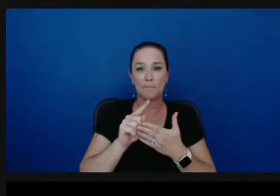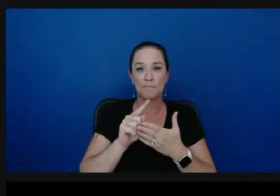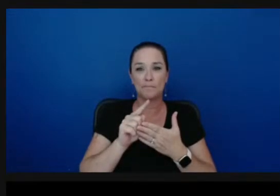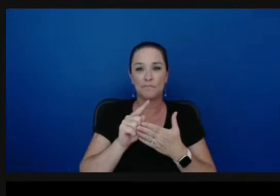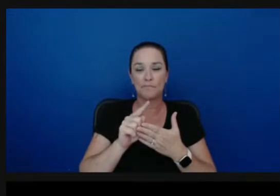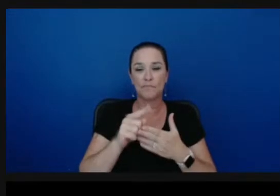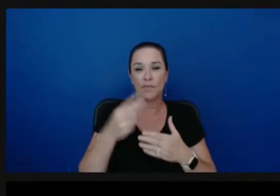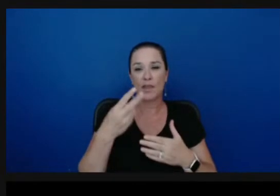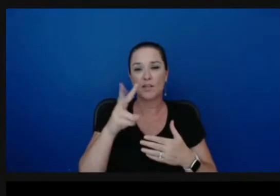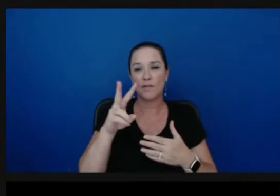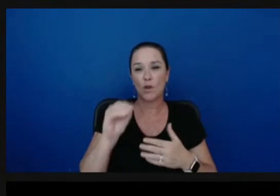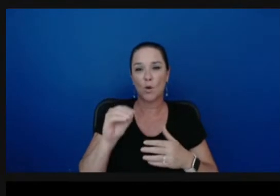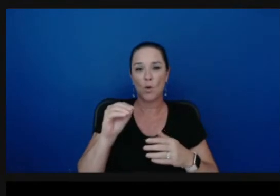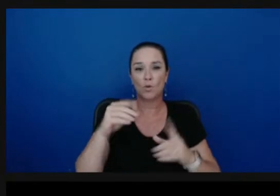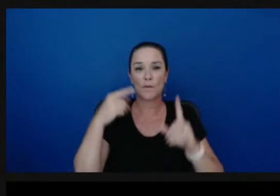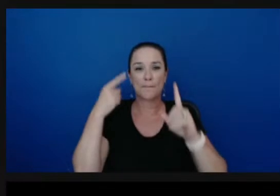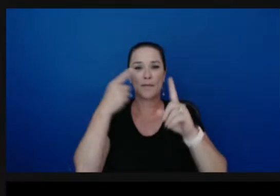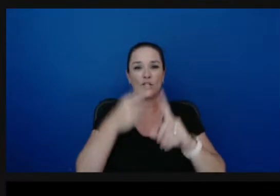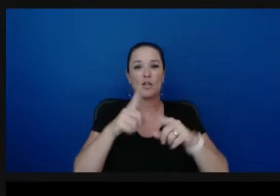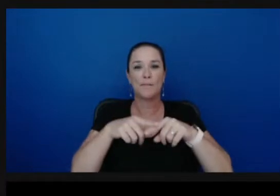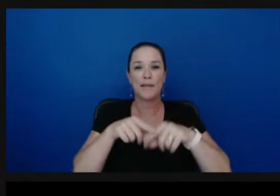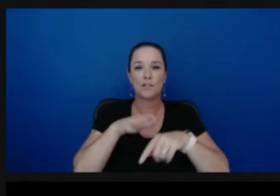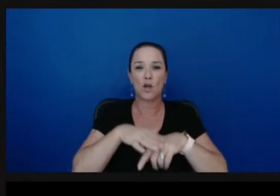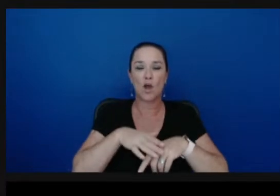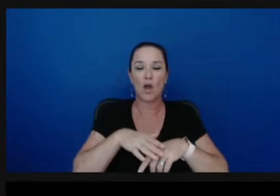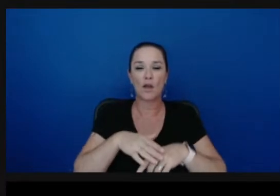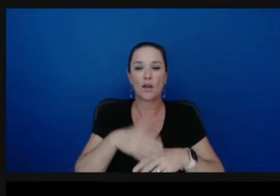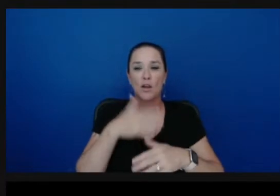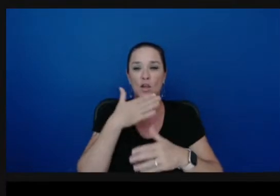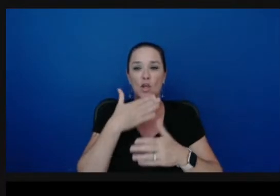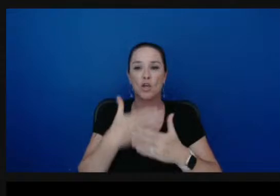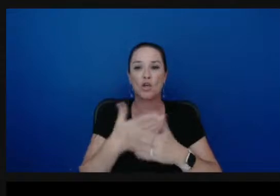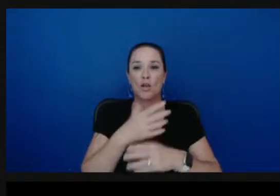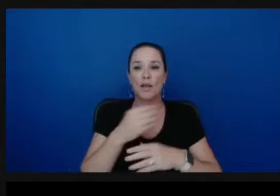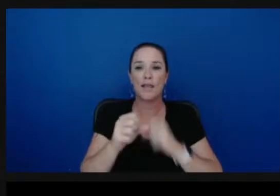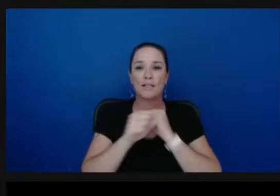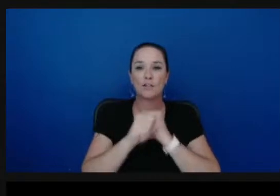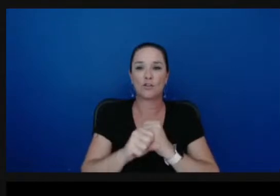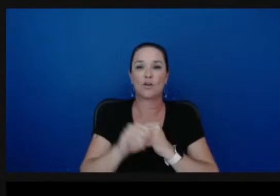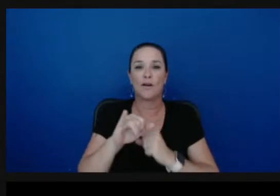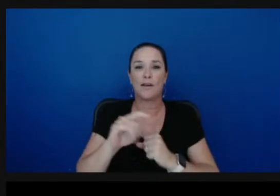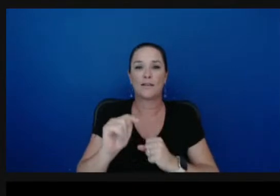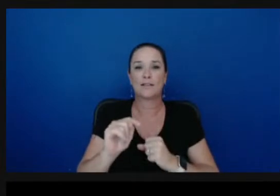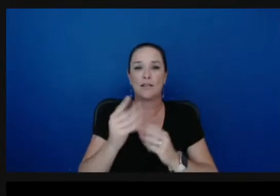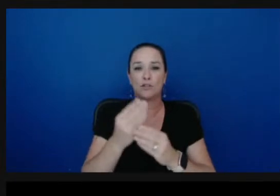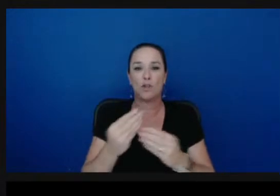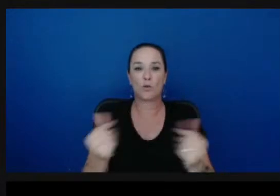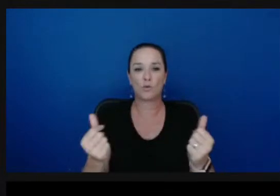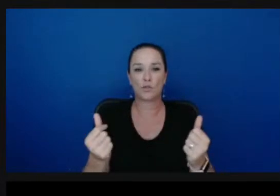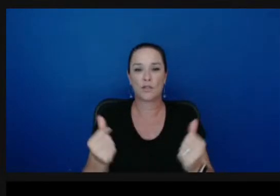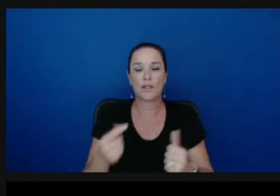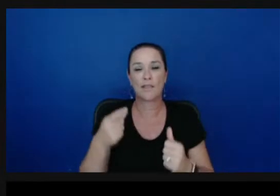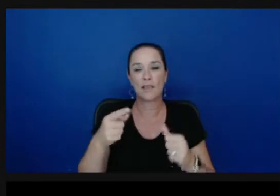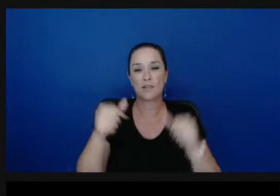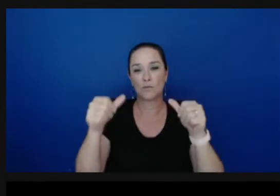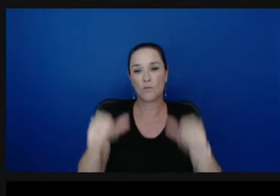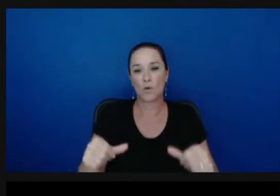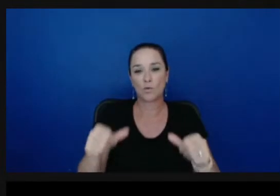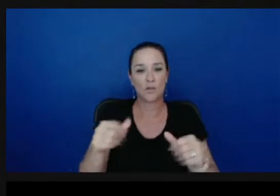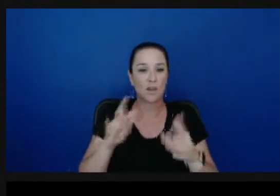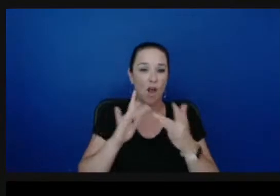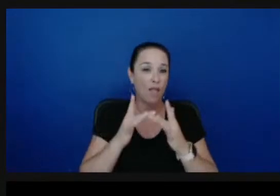the HVO's mission depends on reliable and secure IT solutions. And this is posted online in various places. It's